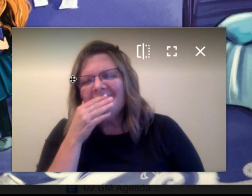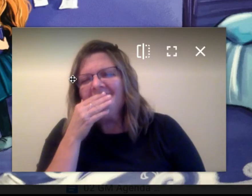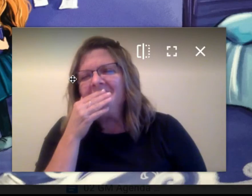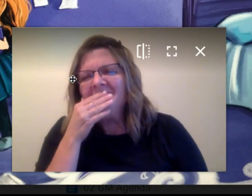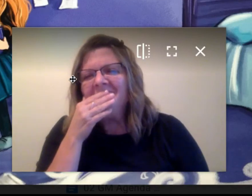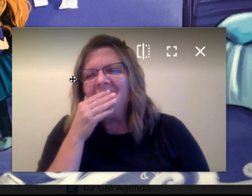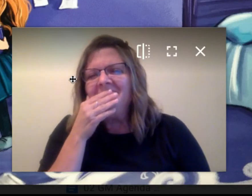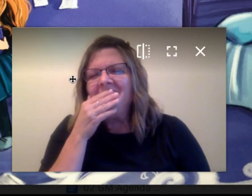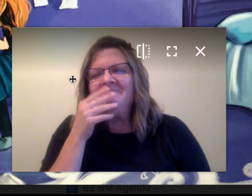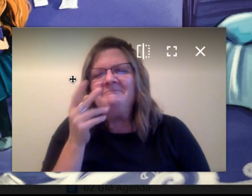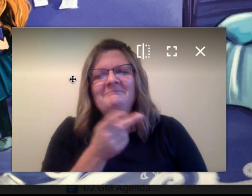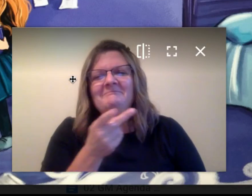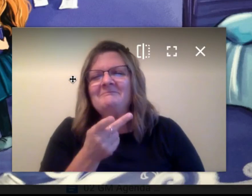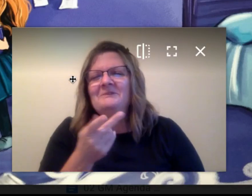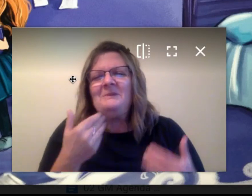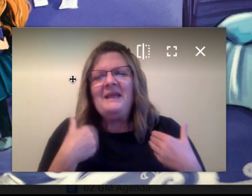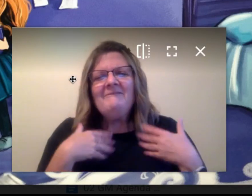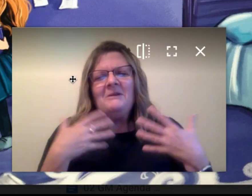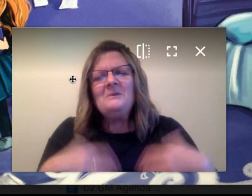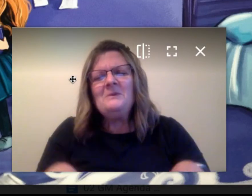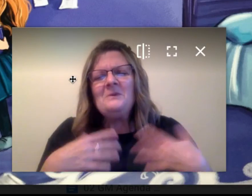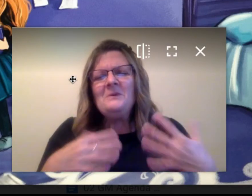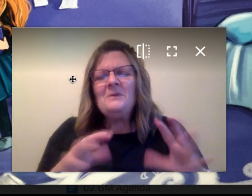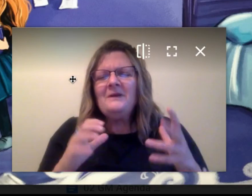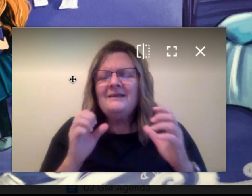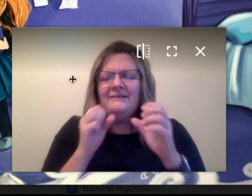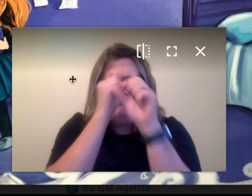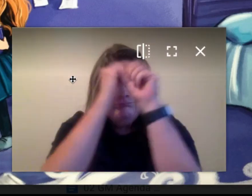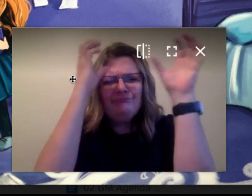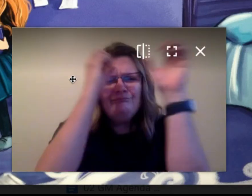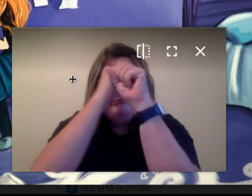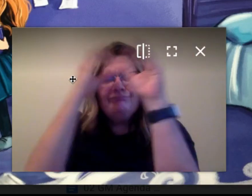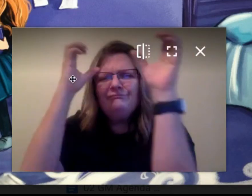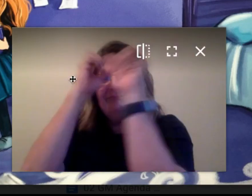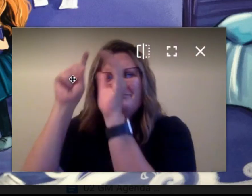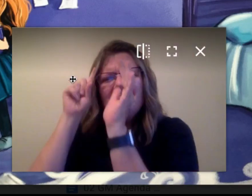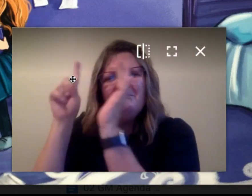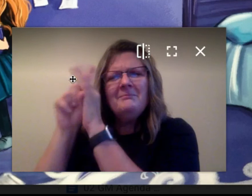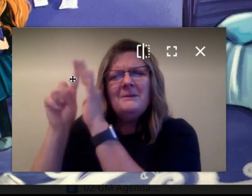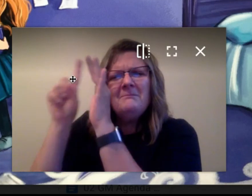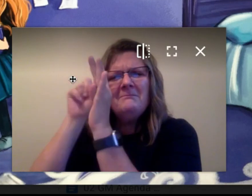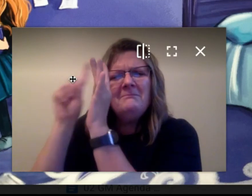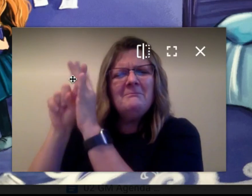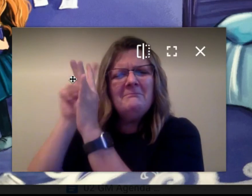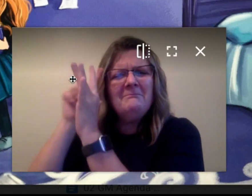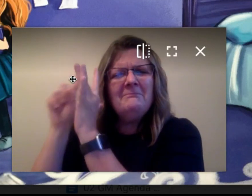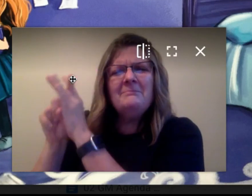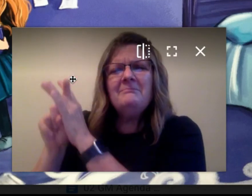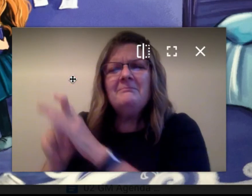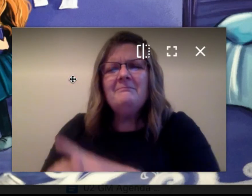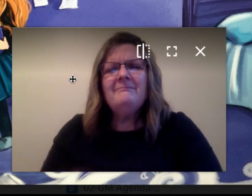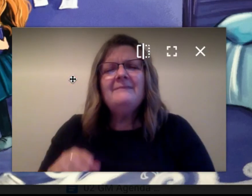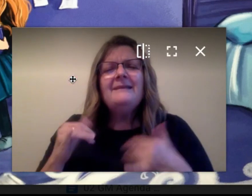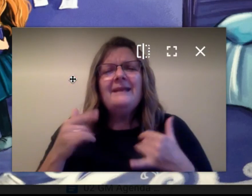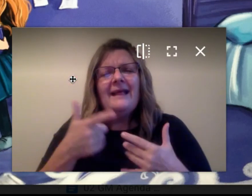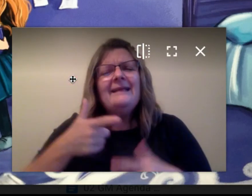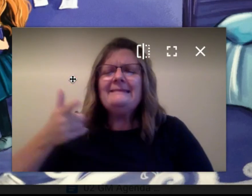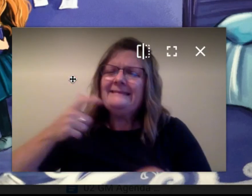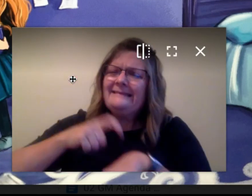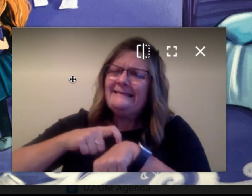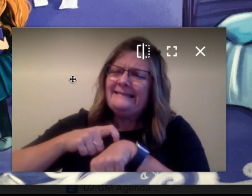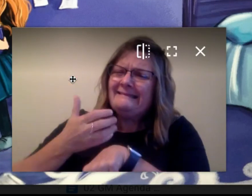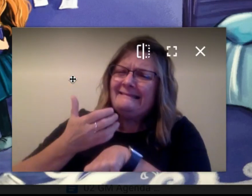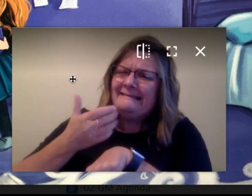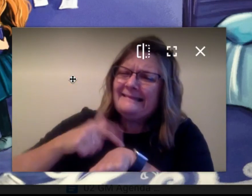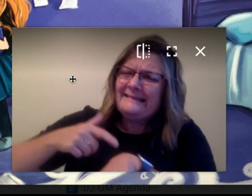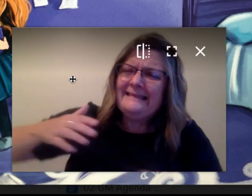have so many ideas on who you want to be. Now